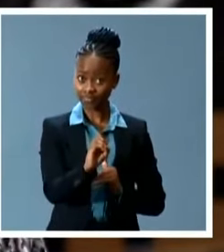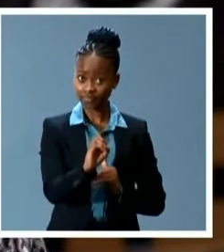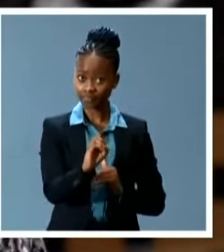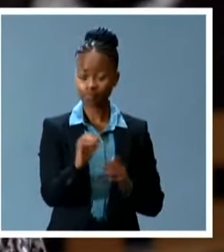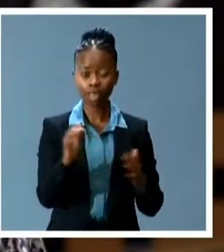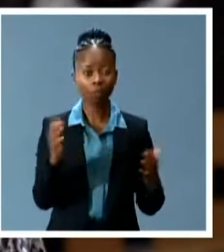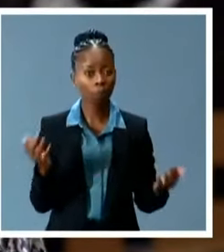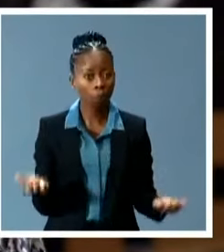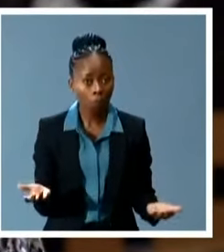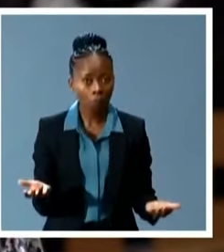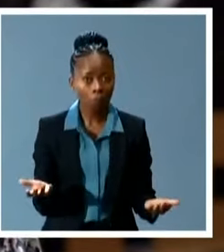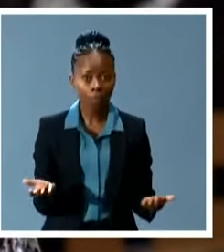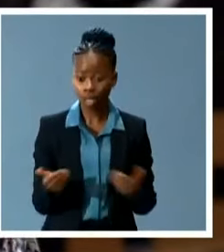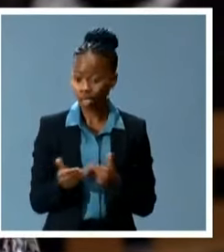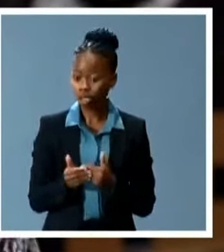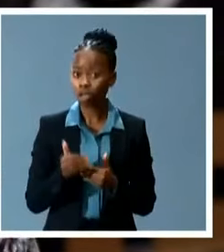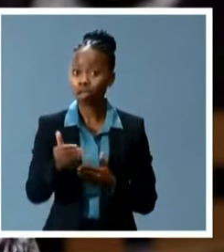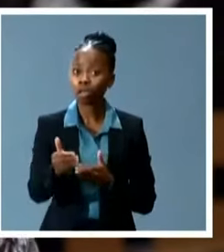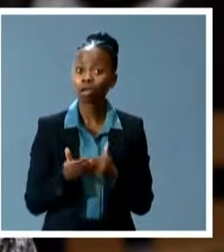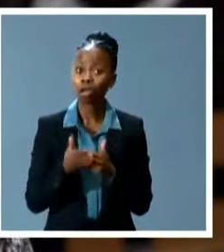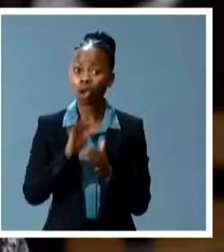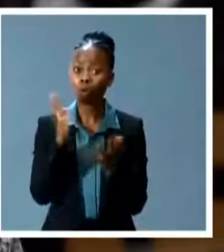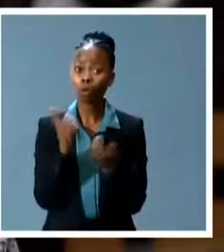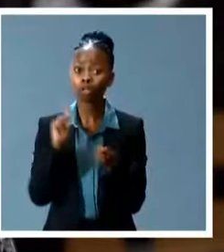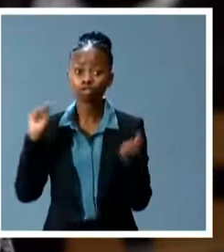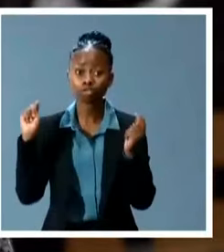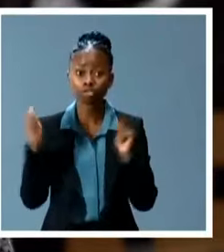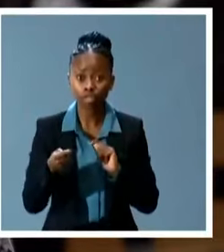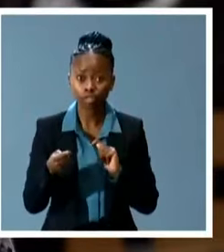New Social Contract for a New Era.